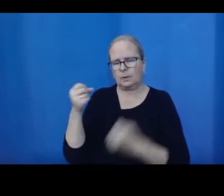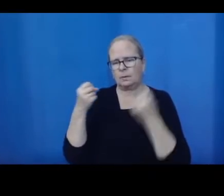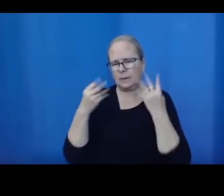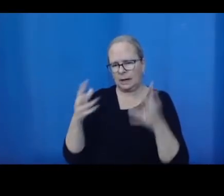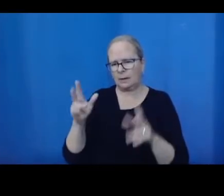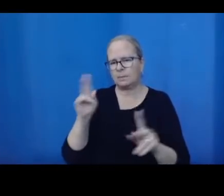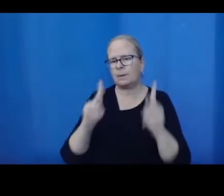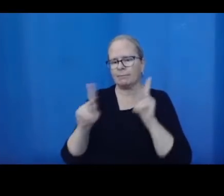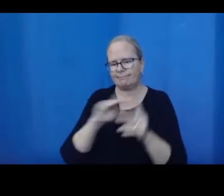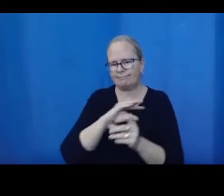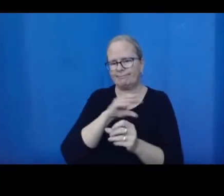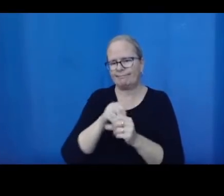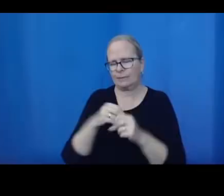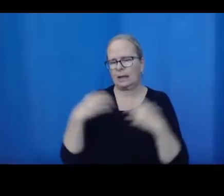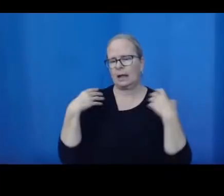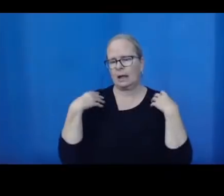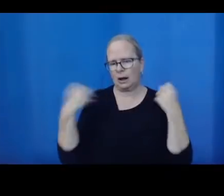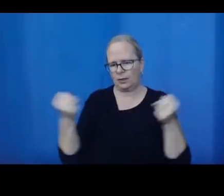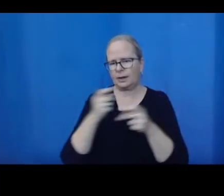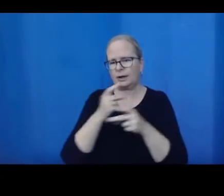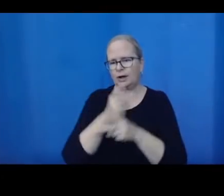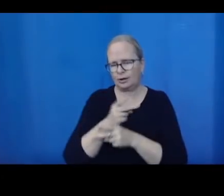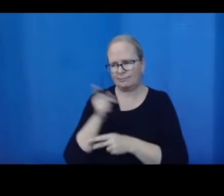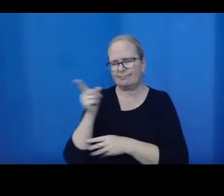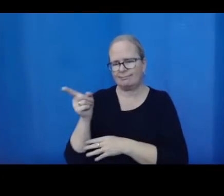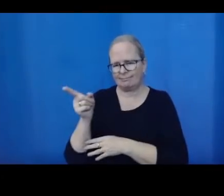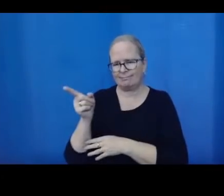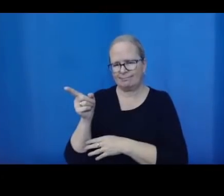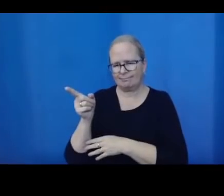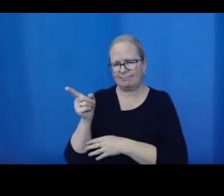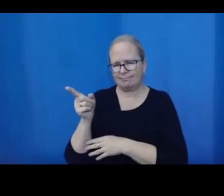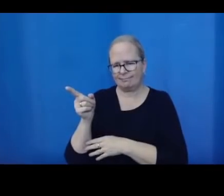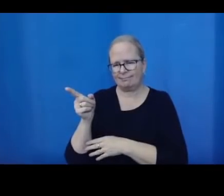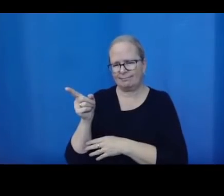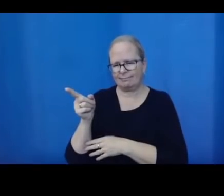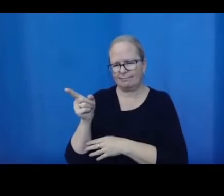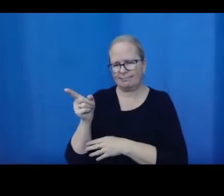made up of medical professionals,